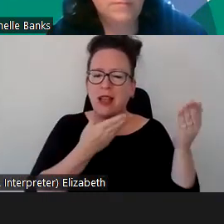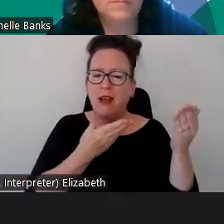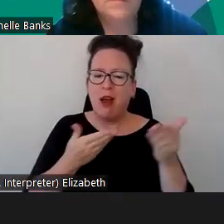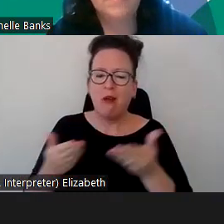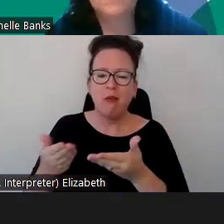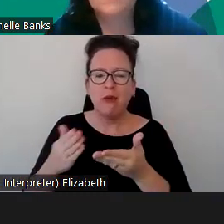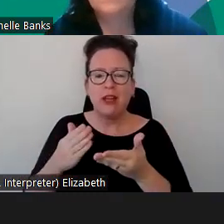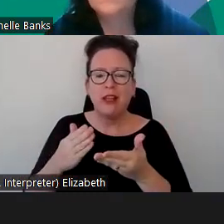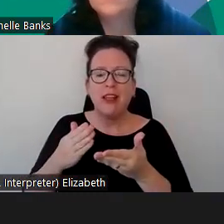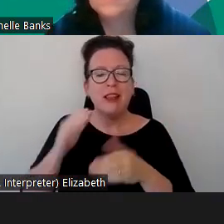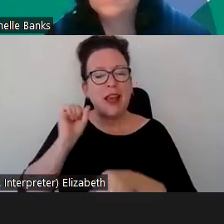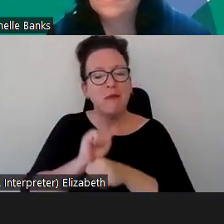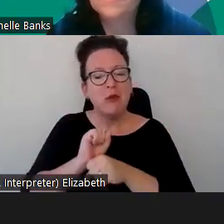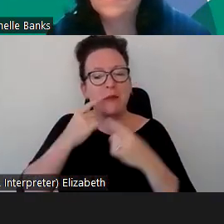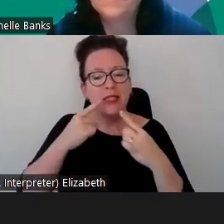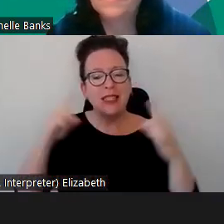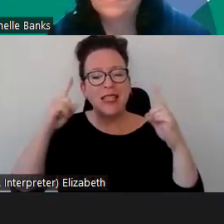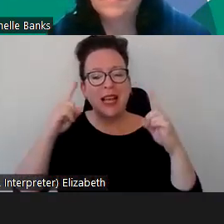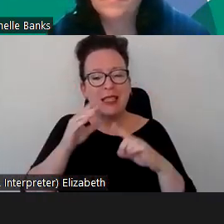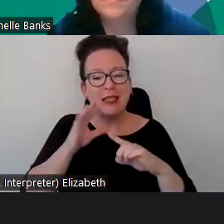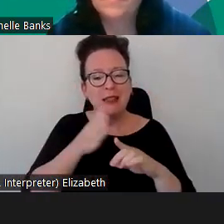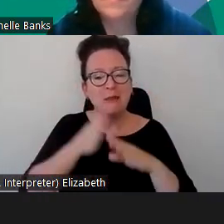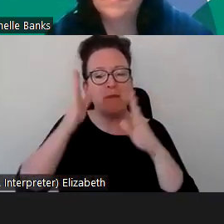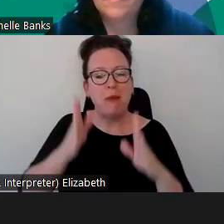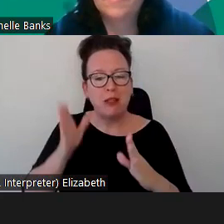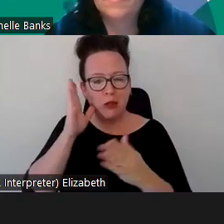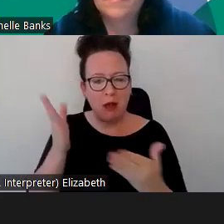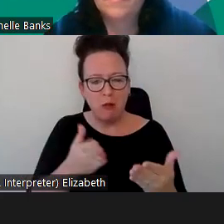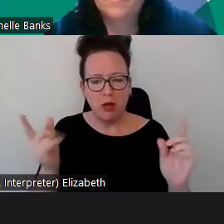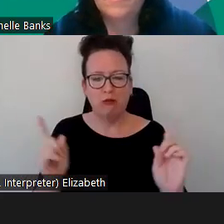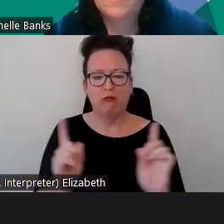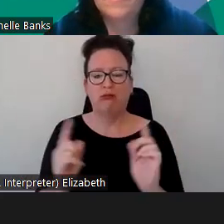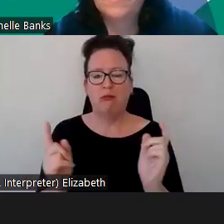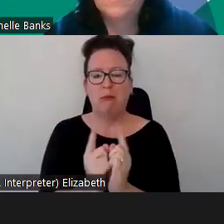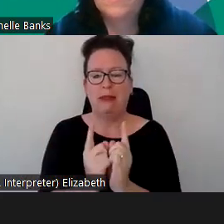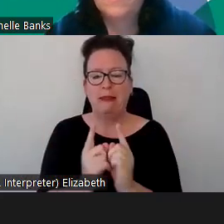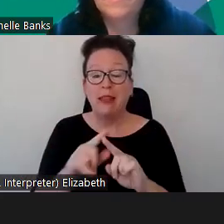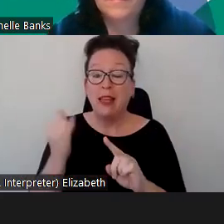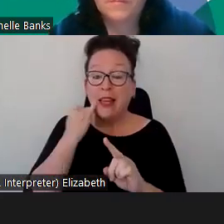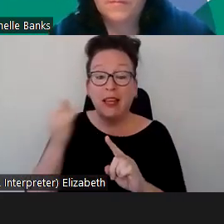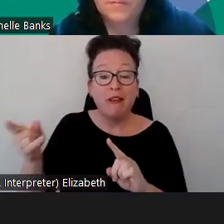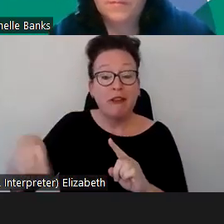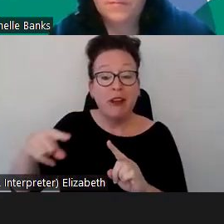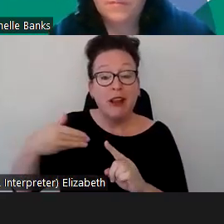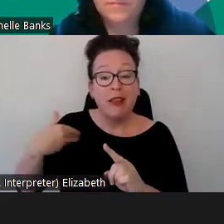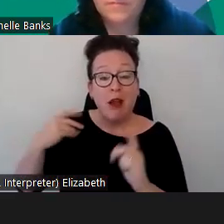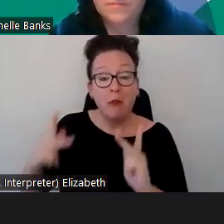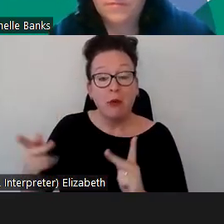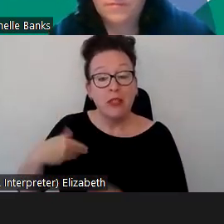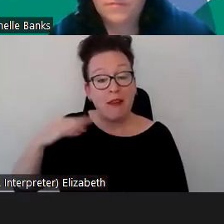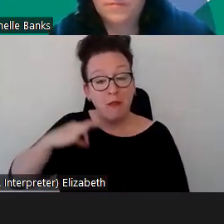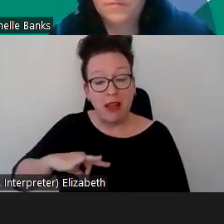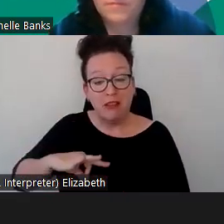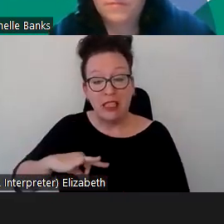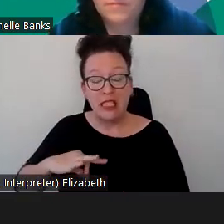success specialist in. If the NextGener has benefits that they question if